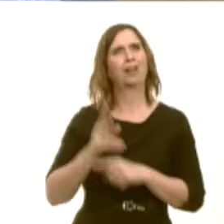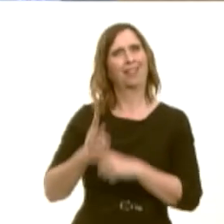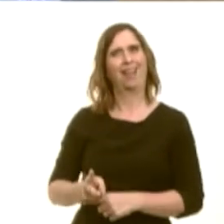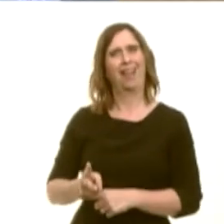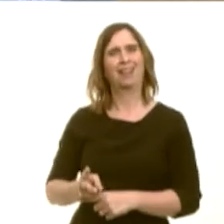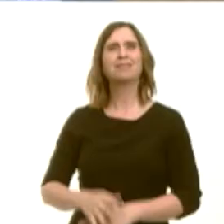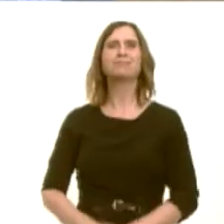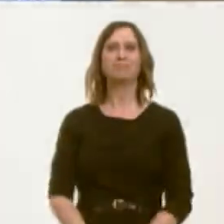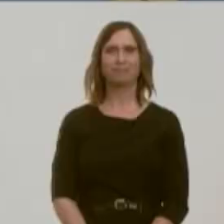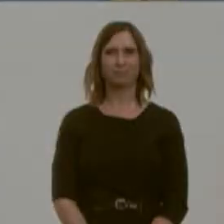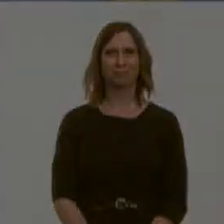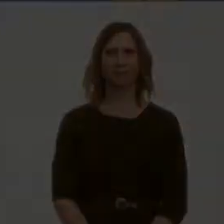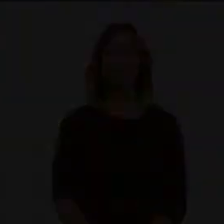Thank you, First Minister. I have accepted